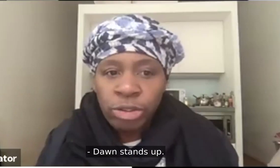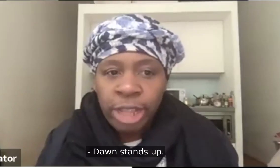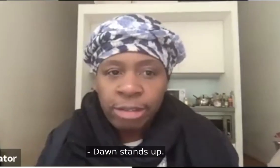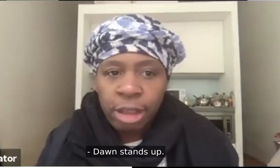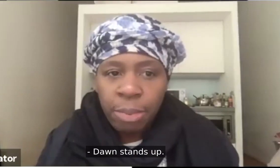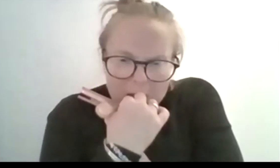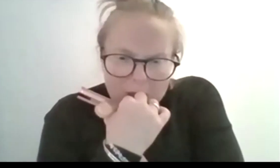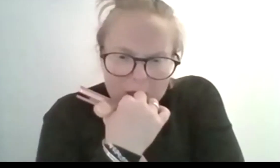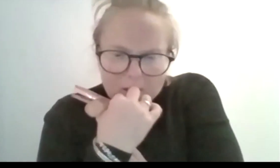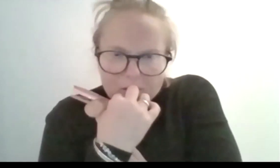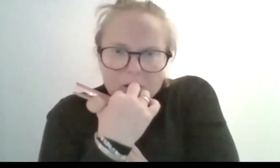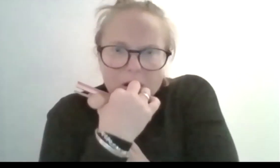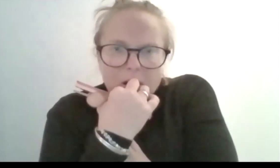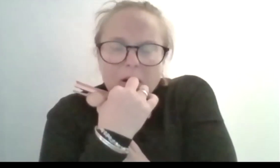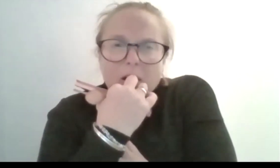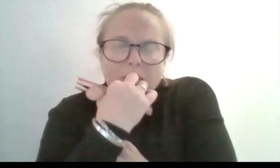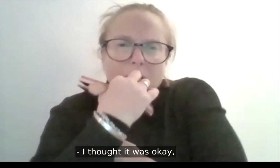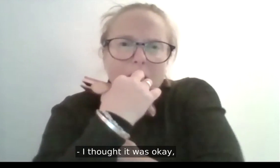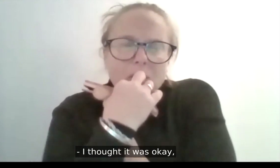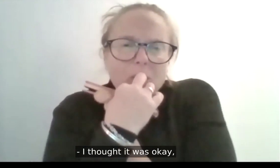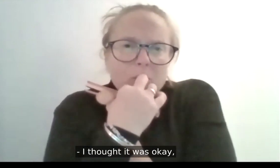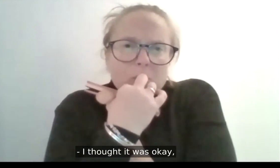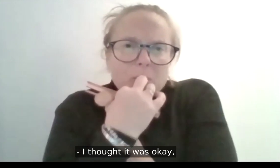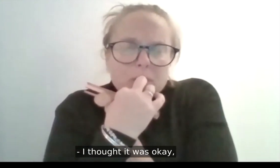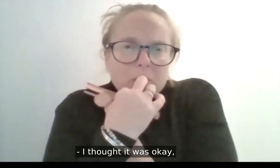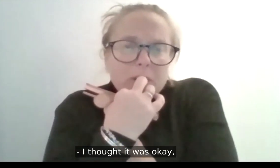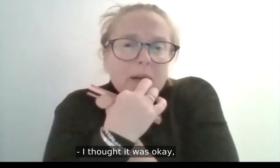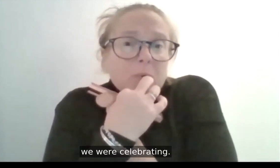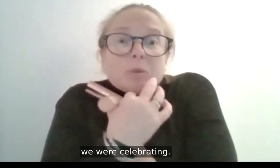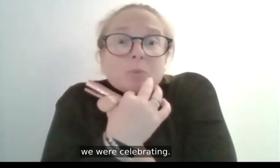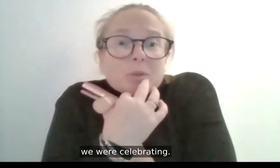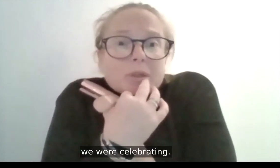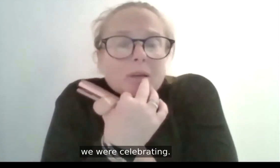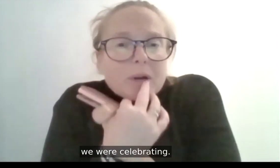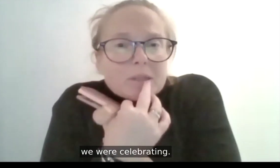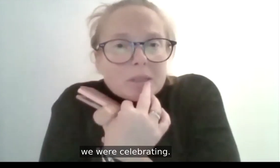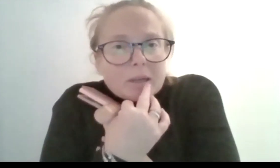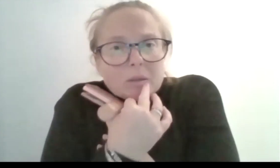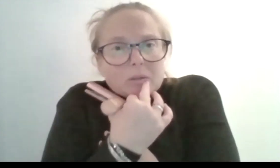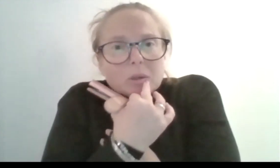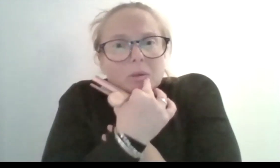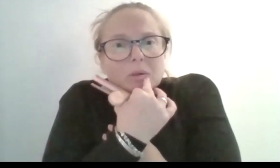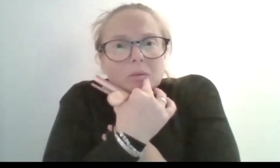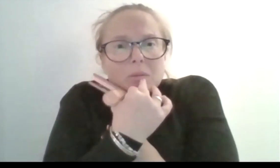Dawn stands up. I thought it was okay. We were celebrating.